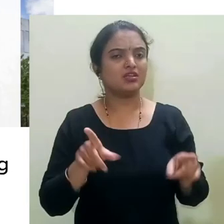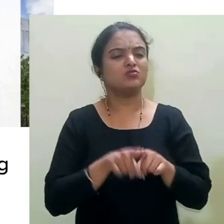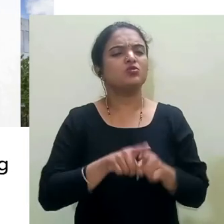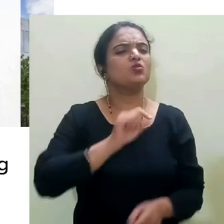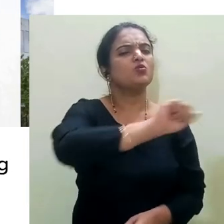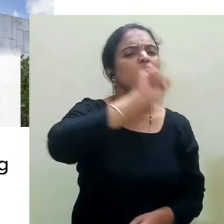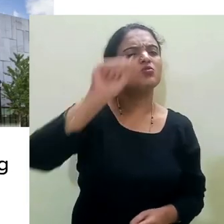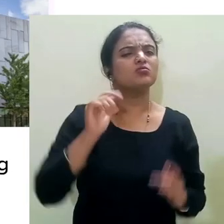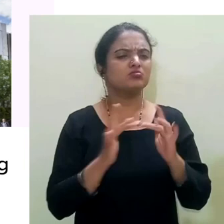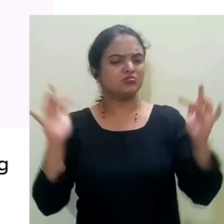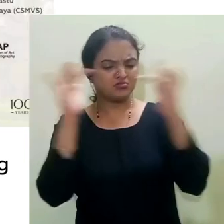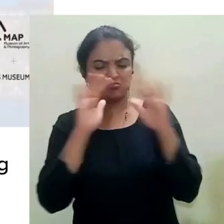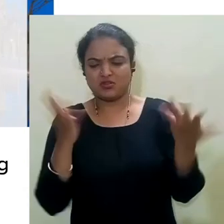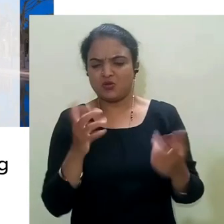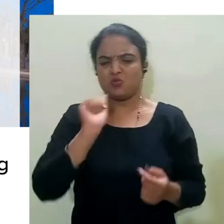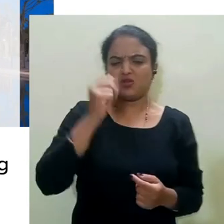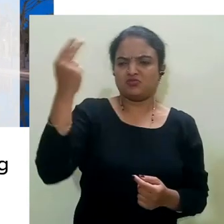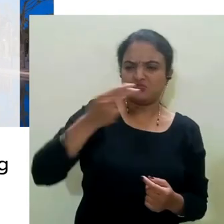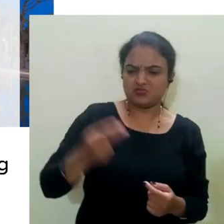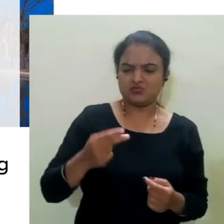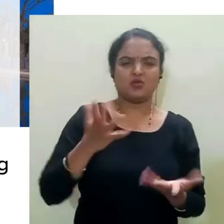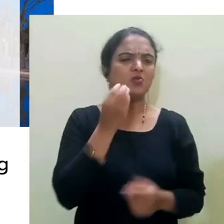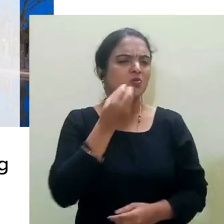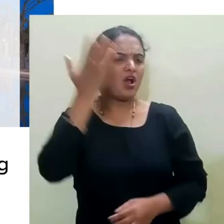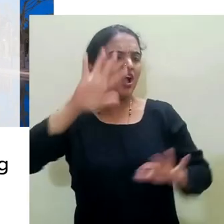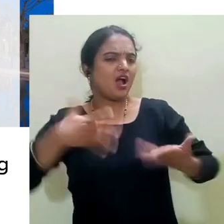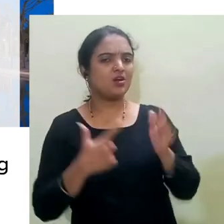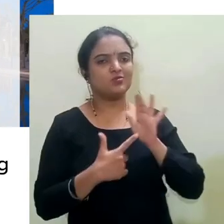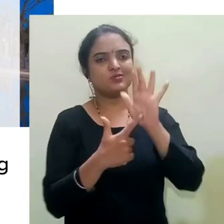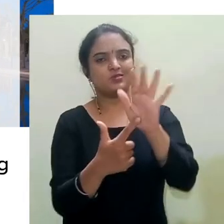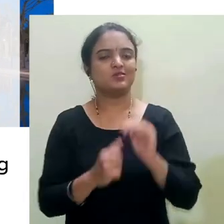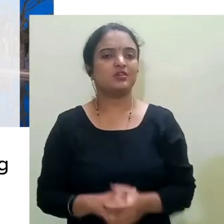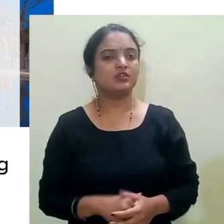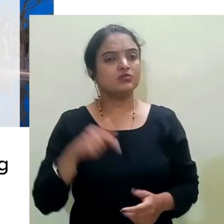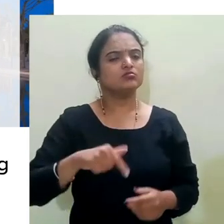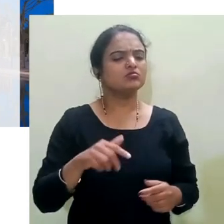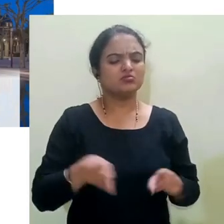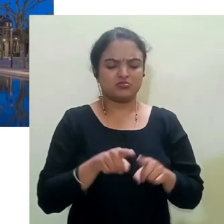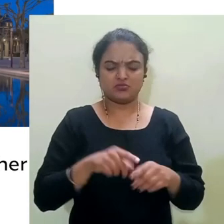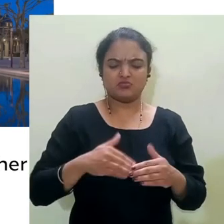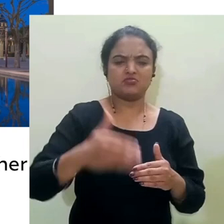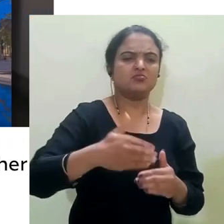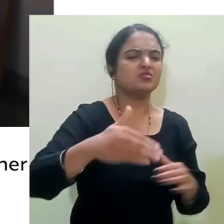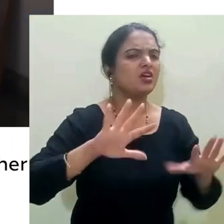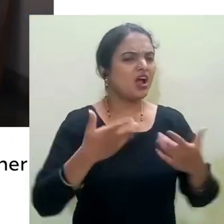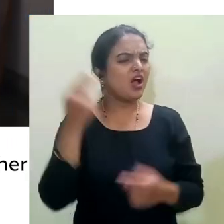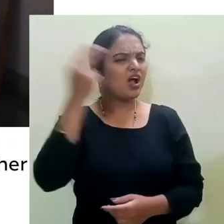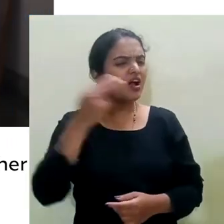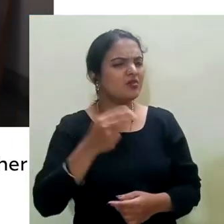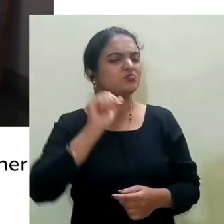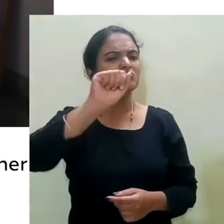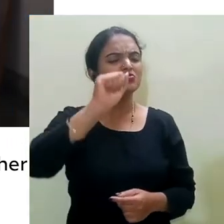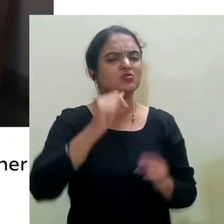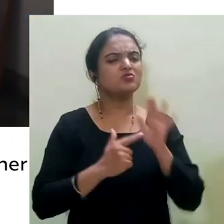has let us explore a range of artworks spanning different mediums, styles, and periods. In the process of